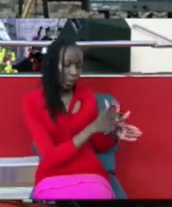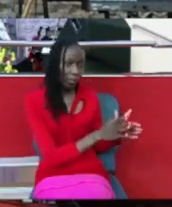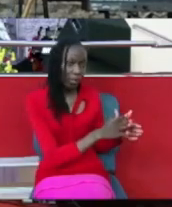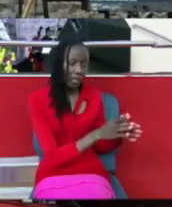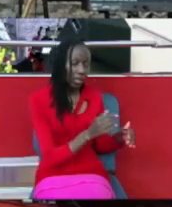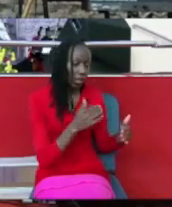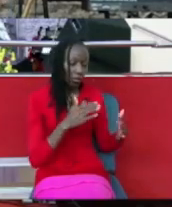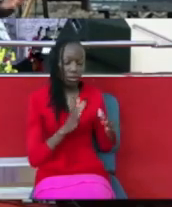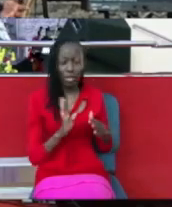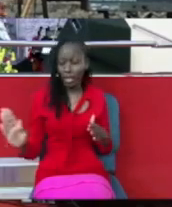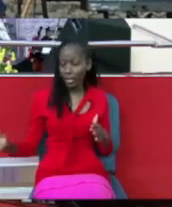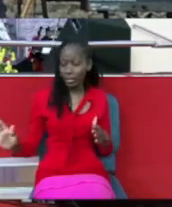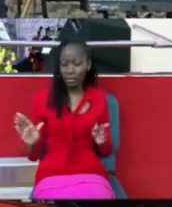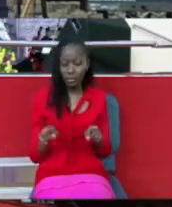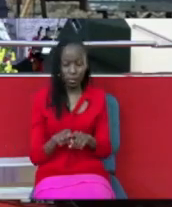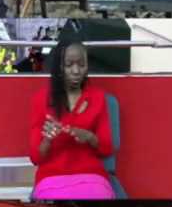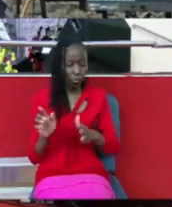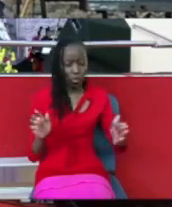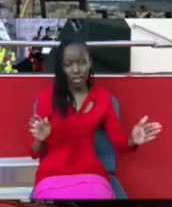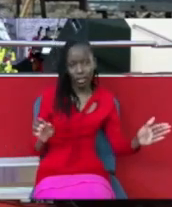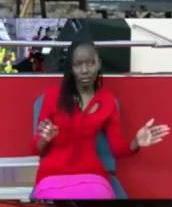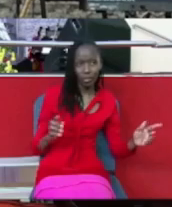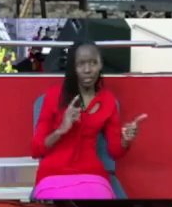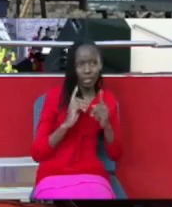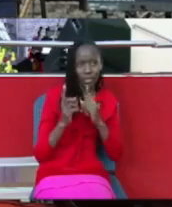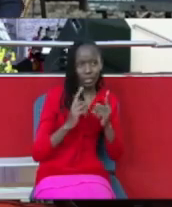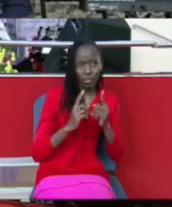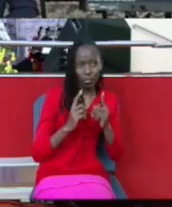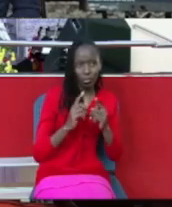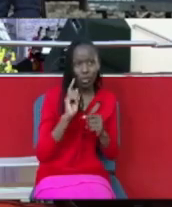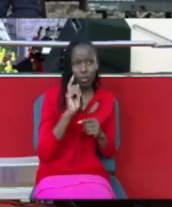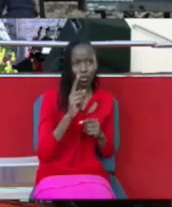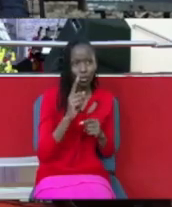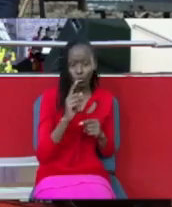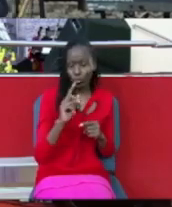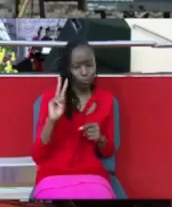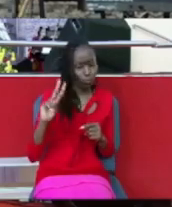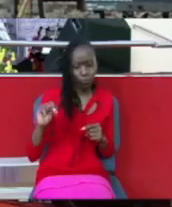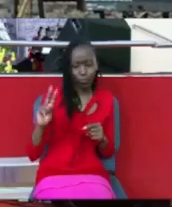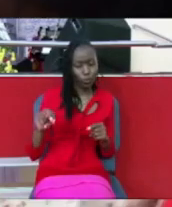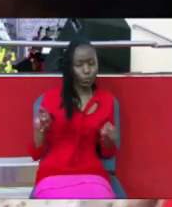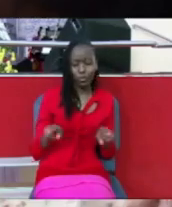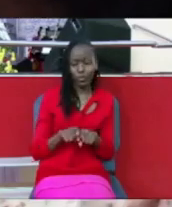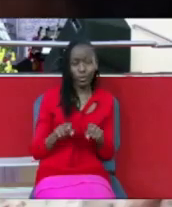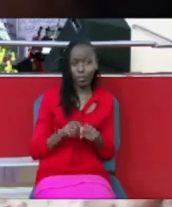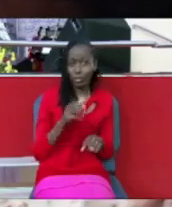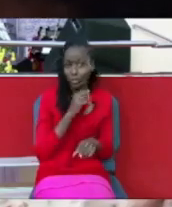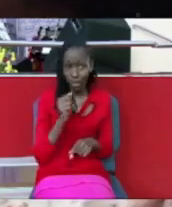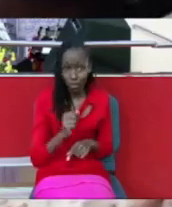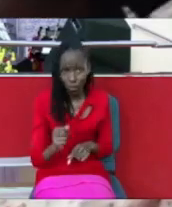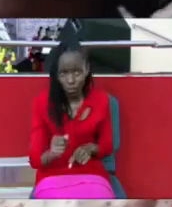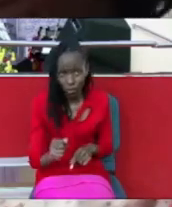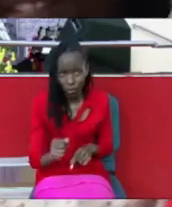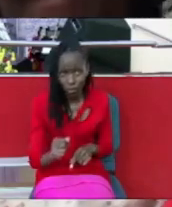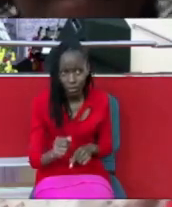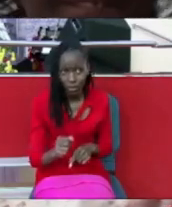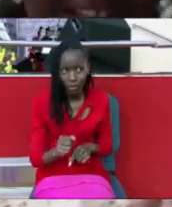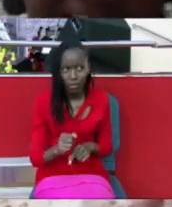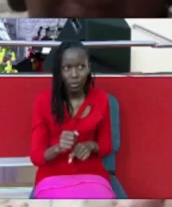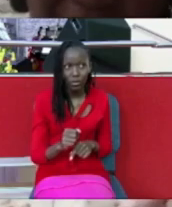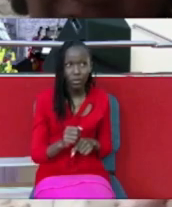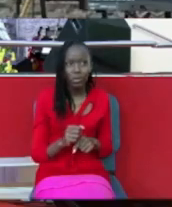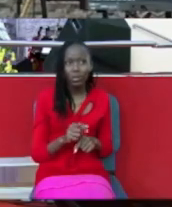Tazame jirani kushoto kulia. Tell them you cannot afford to be that one. Na umwambie haipasi. You cannot afford to